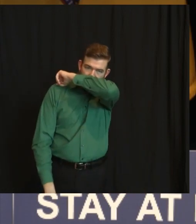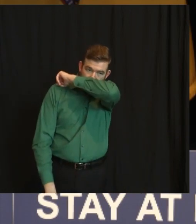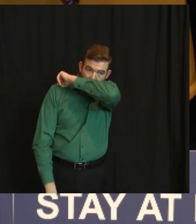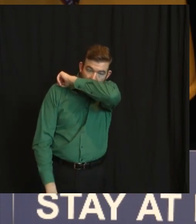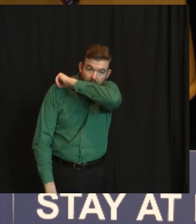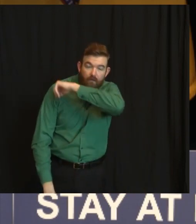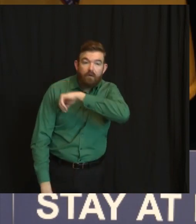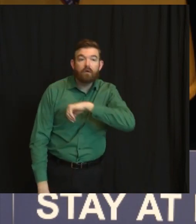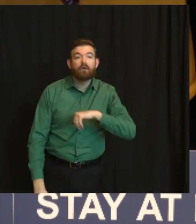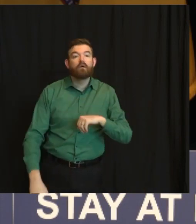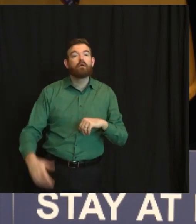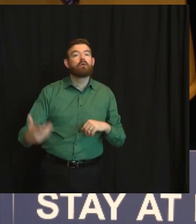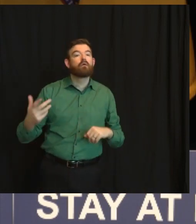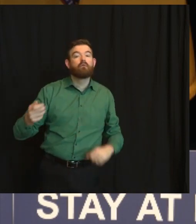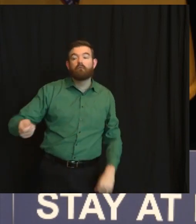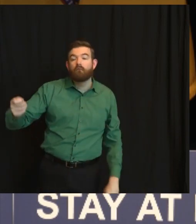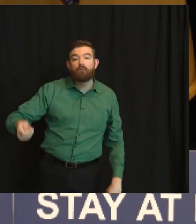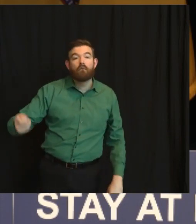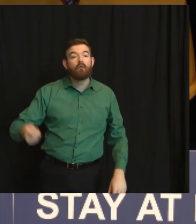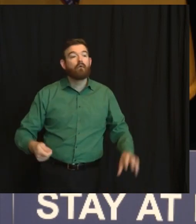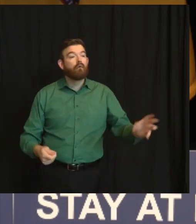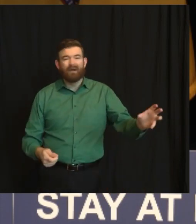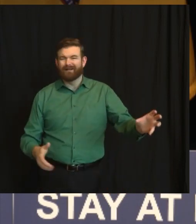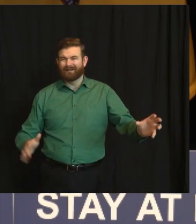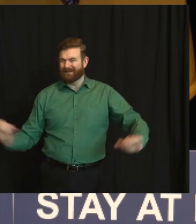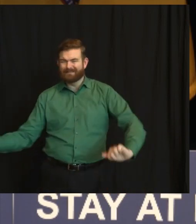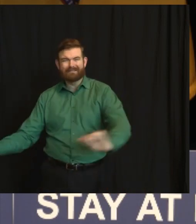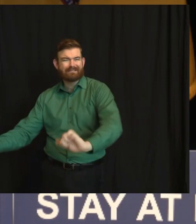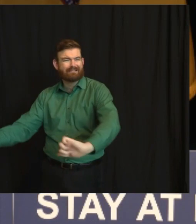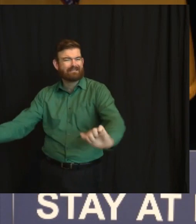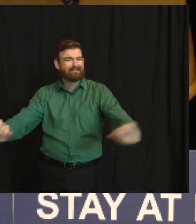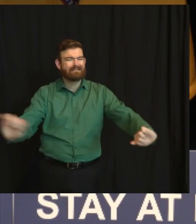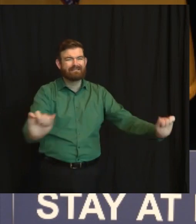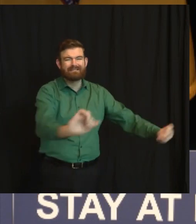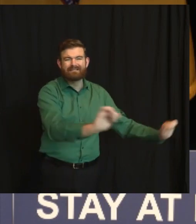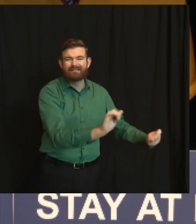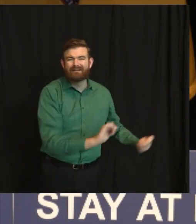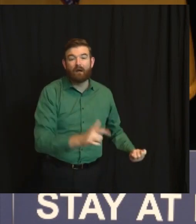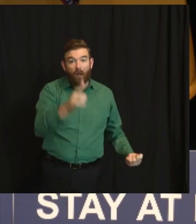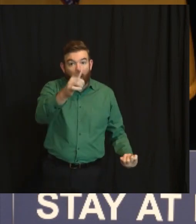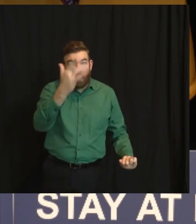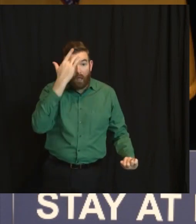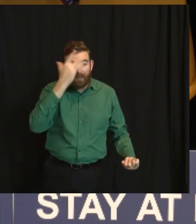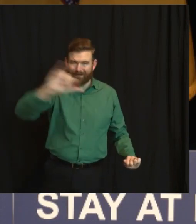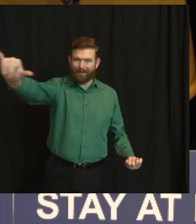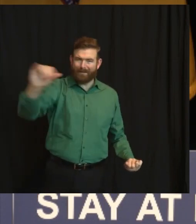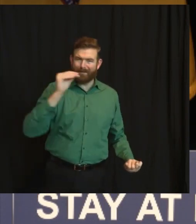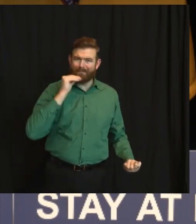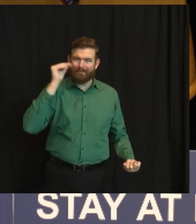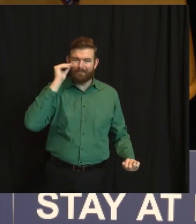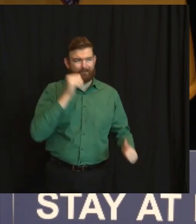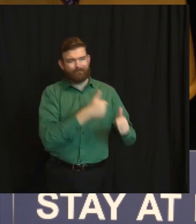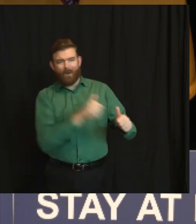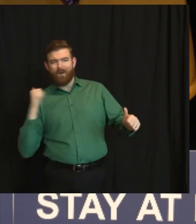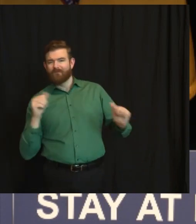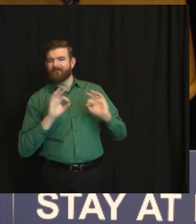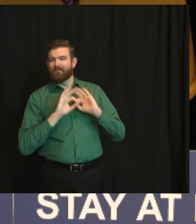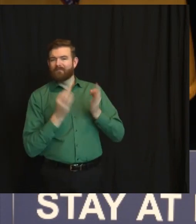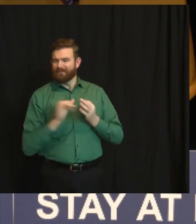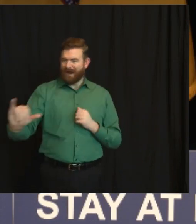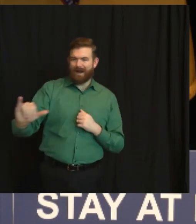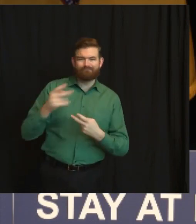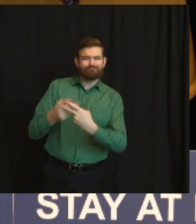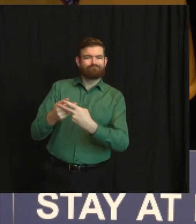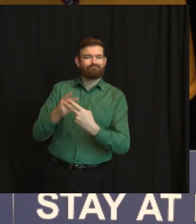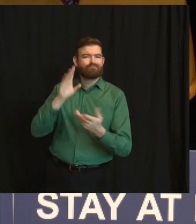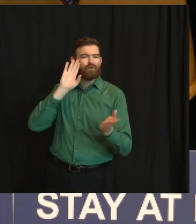touched objects and surfaces. If you are sick, please isolate yourself from your family. Do not share household items